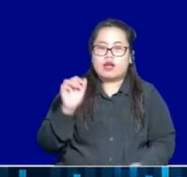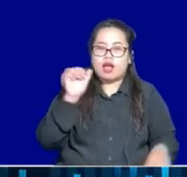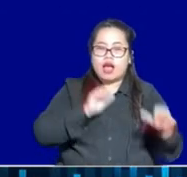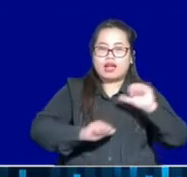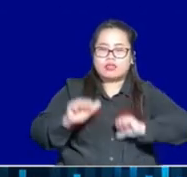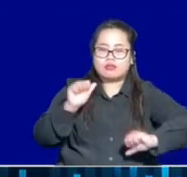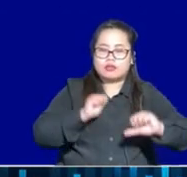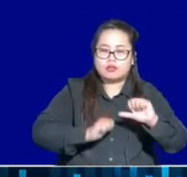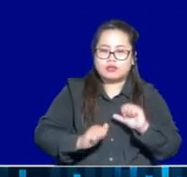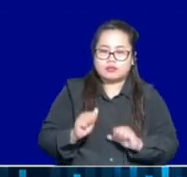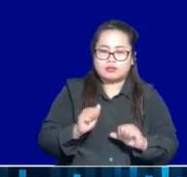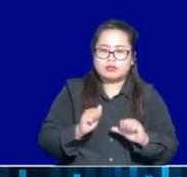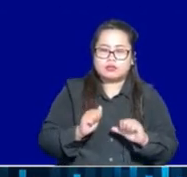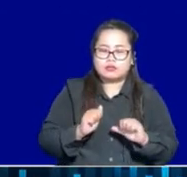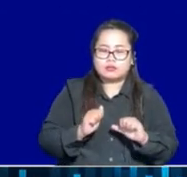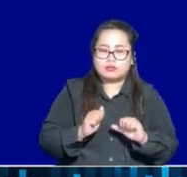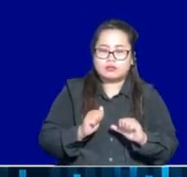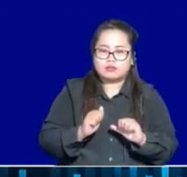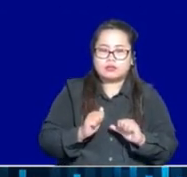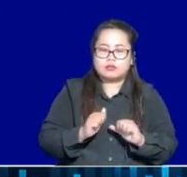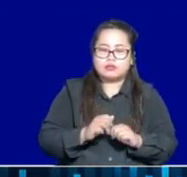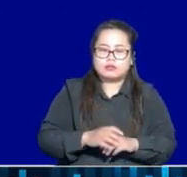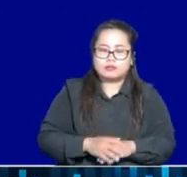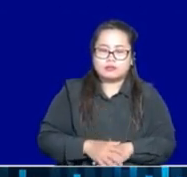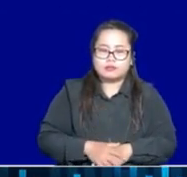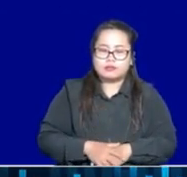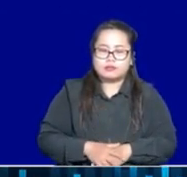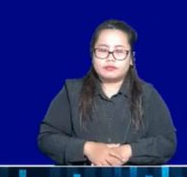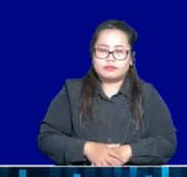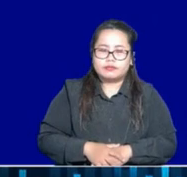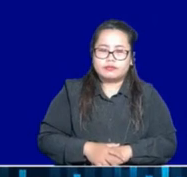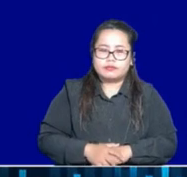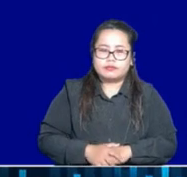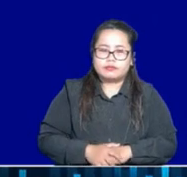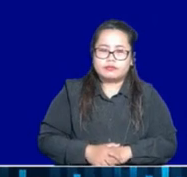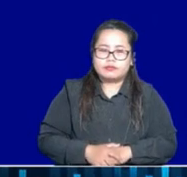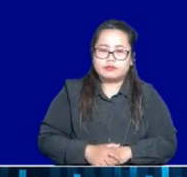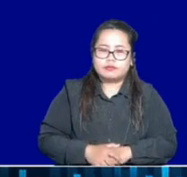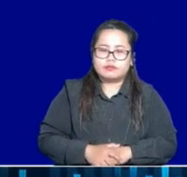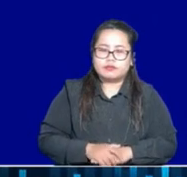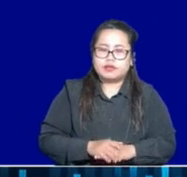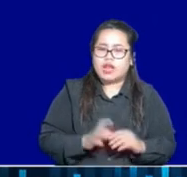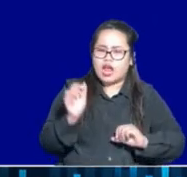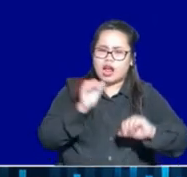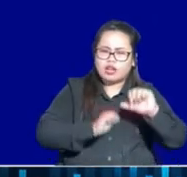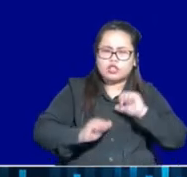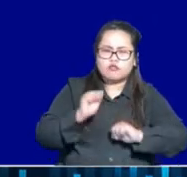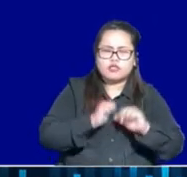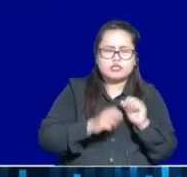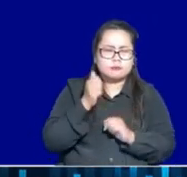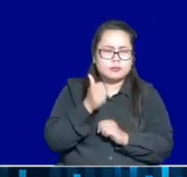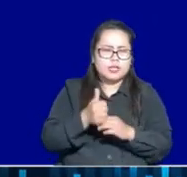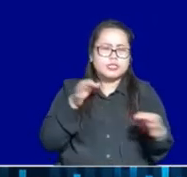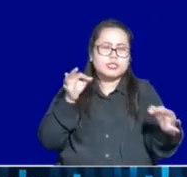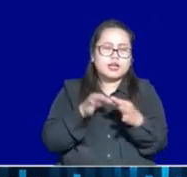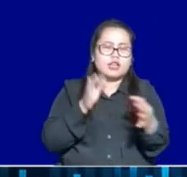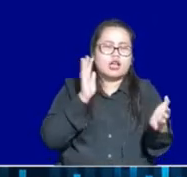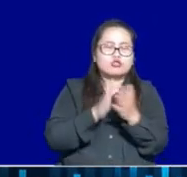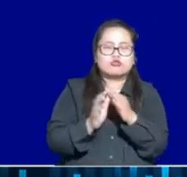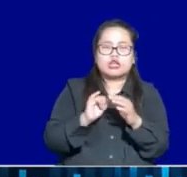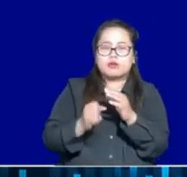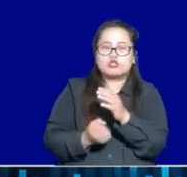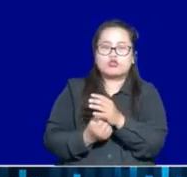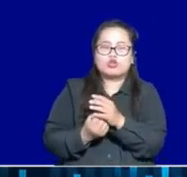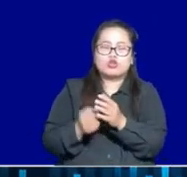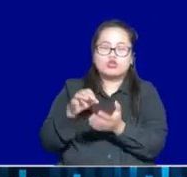very costly to move green energy into those places. So summing up, I want to say that economic development results from